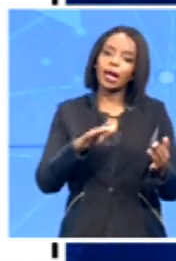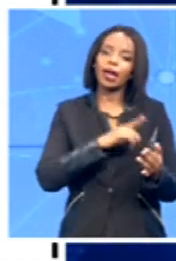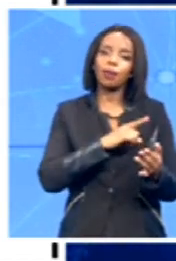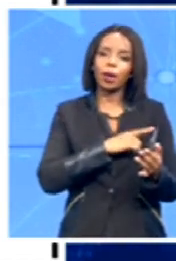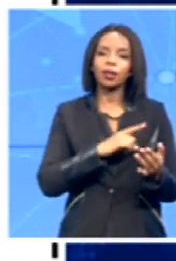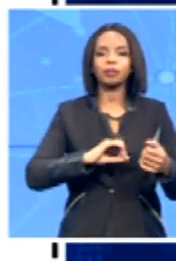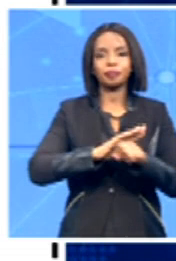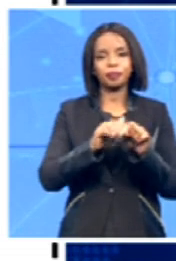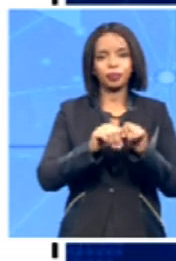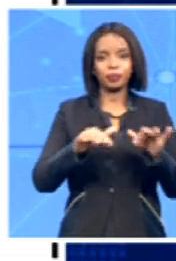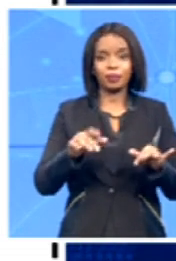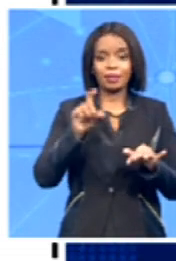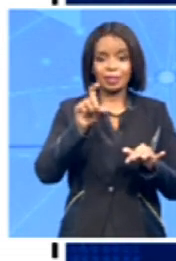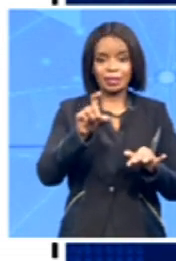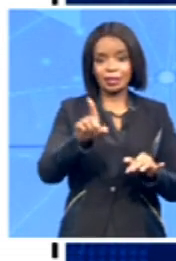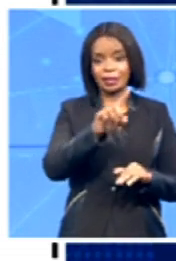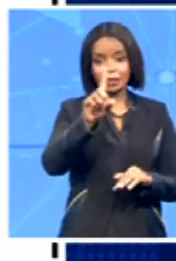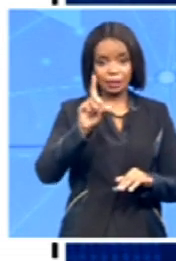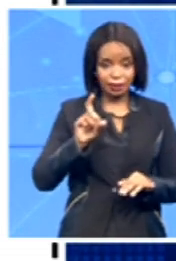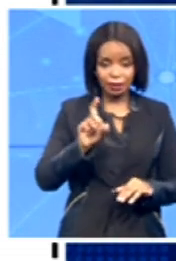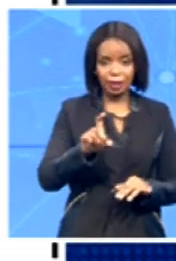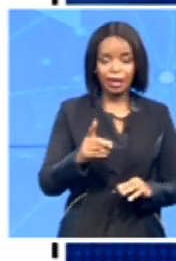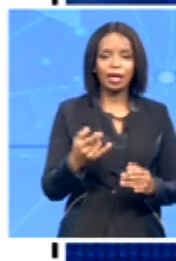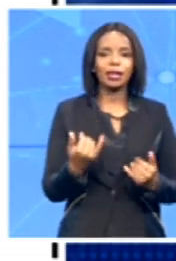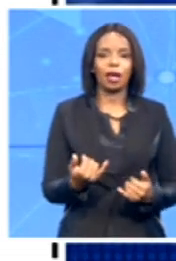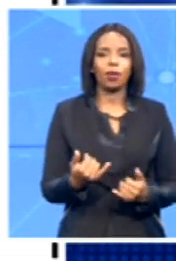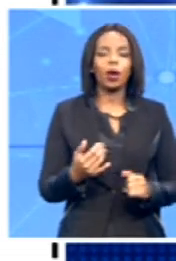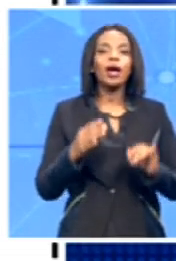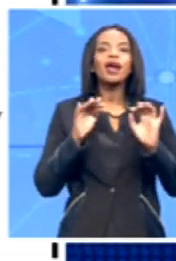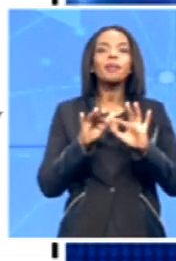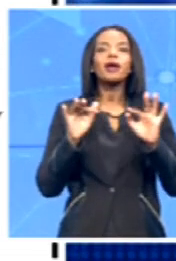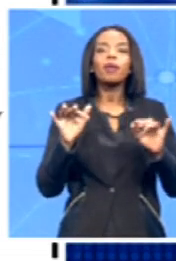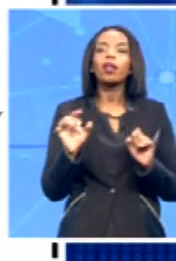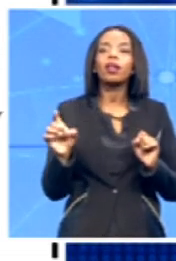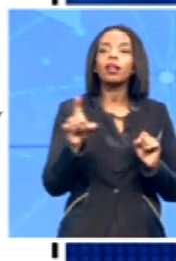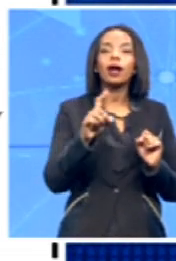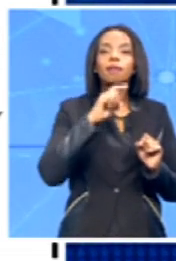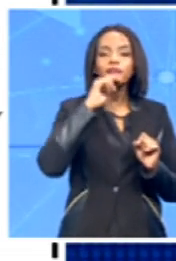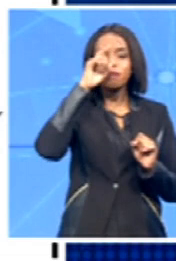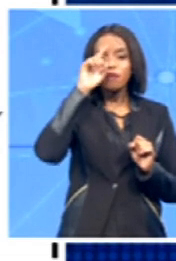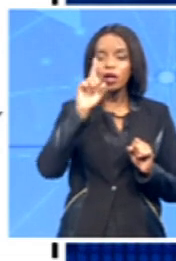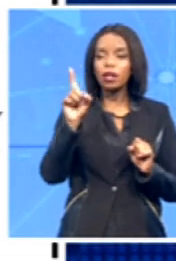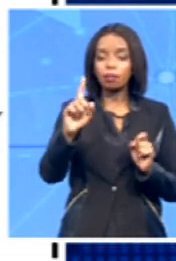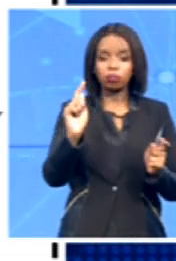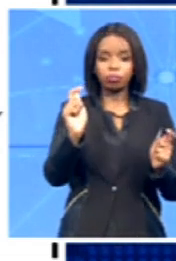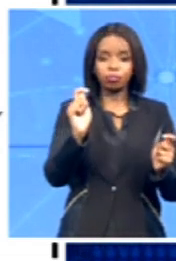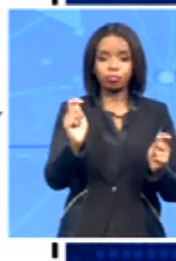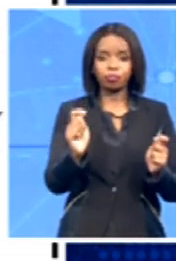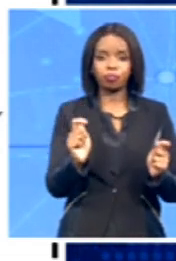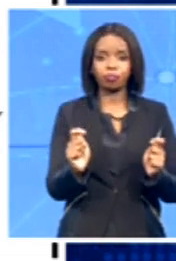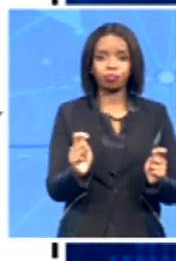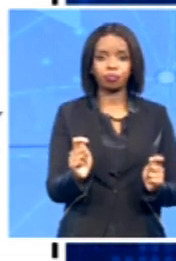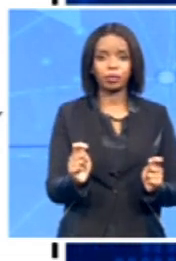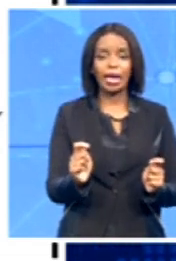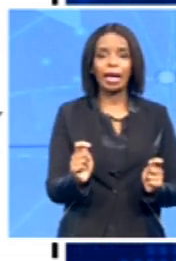the profile of people that were admitted and died from COVID has changed between the waves. So this is another finding from a group of our